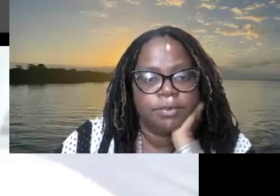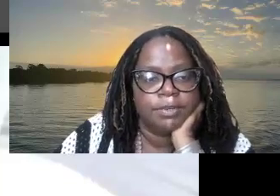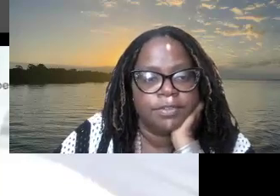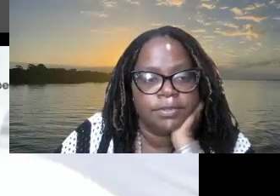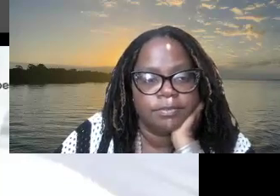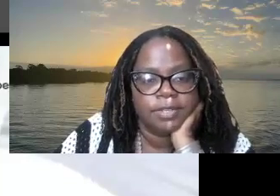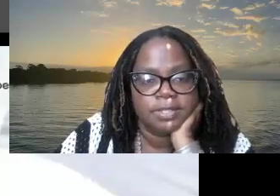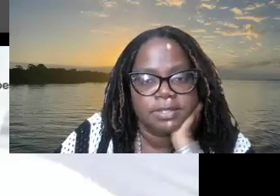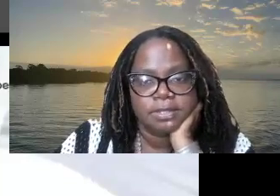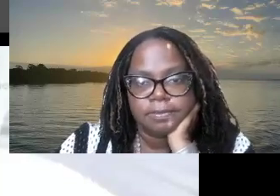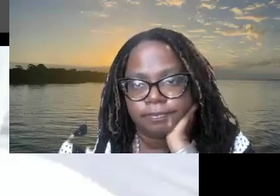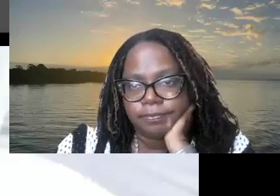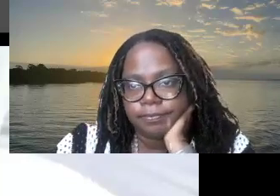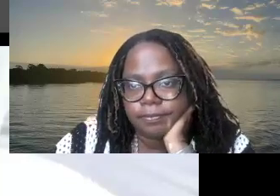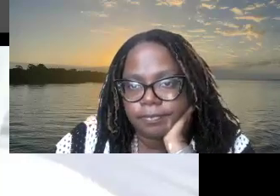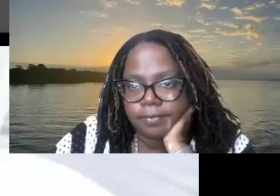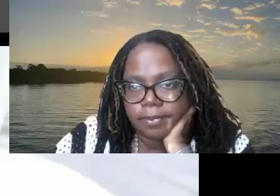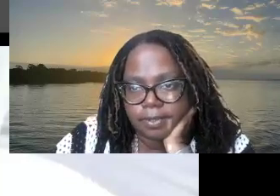times higher than women of other races.